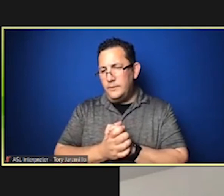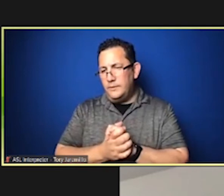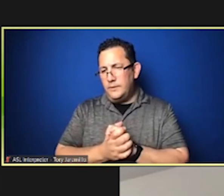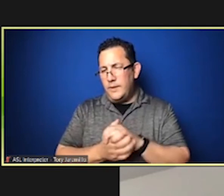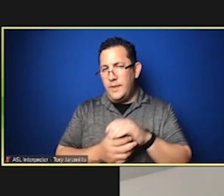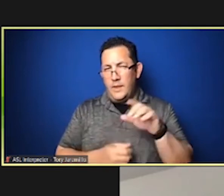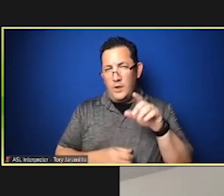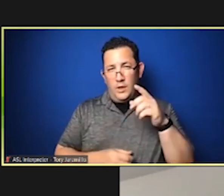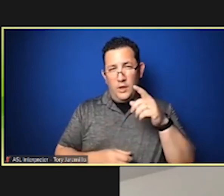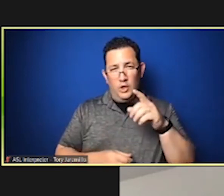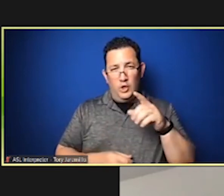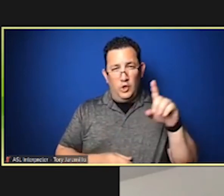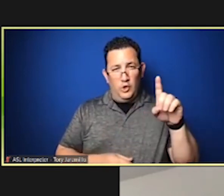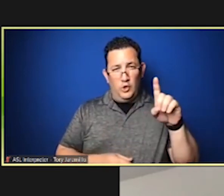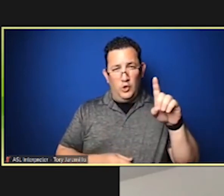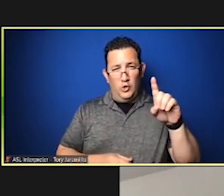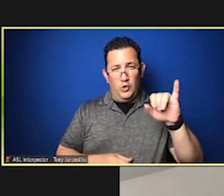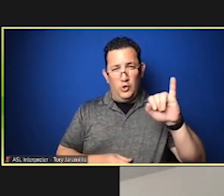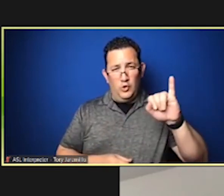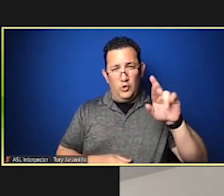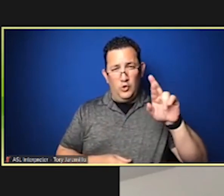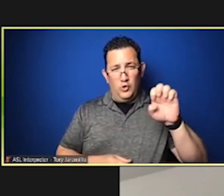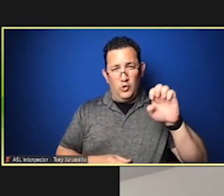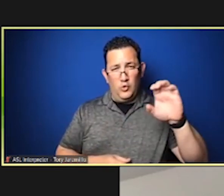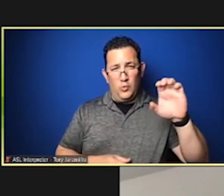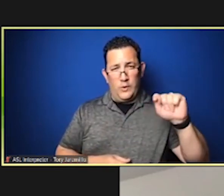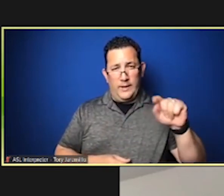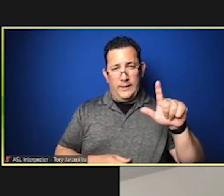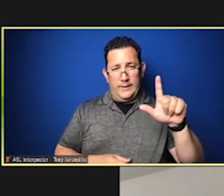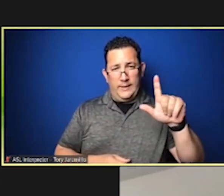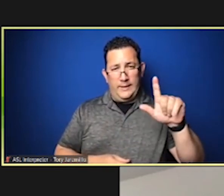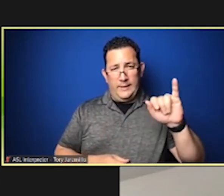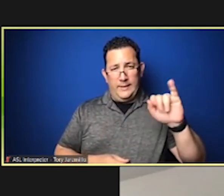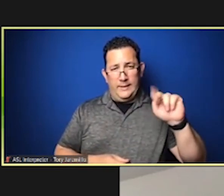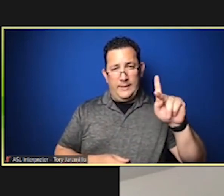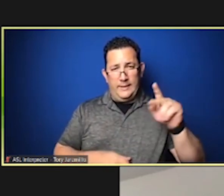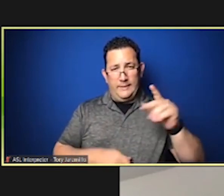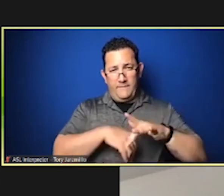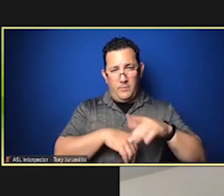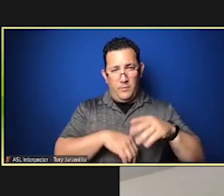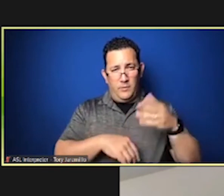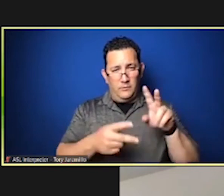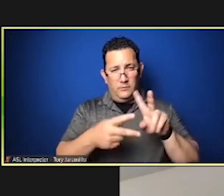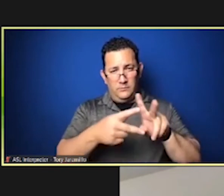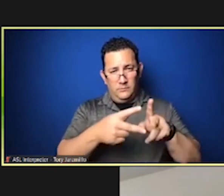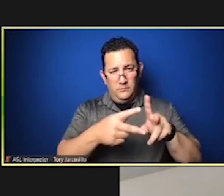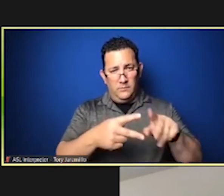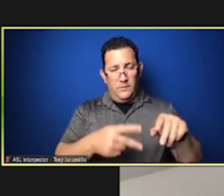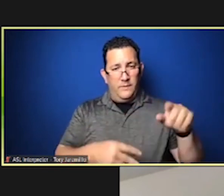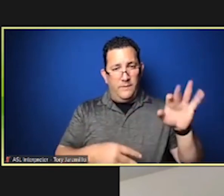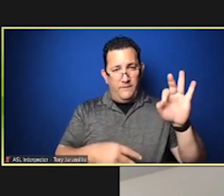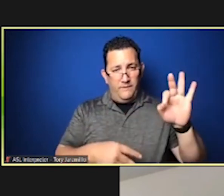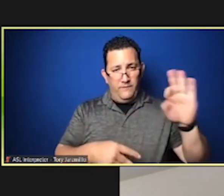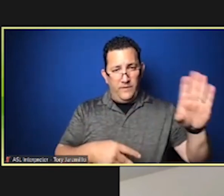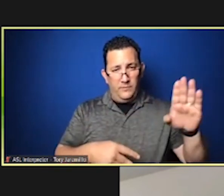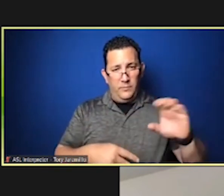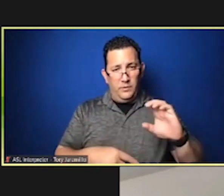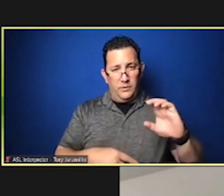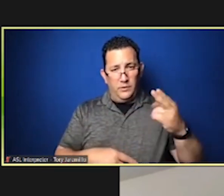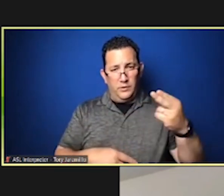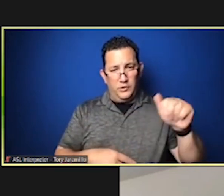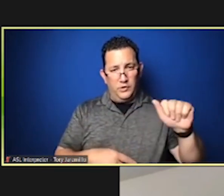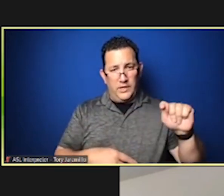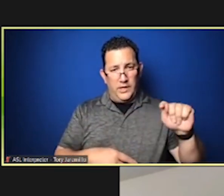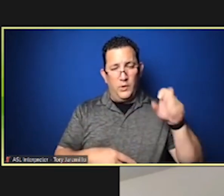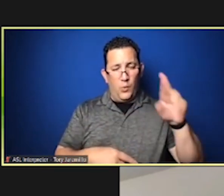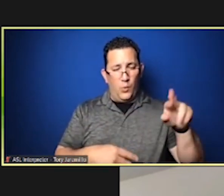A direct link is being shared in the Facebook chat and in the YouTube chat, but you can also go to the